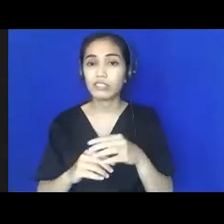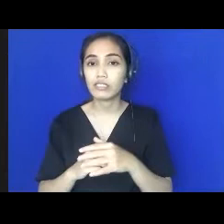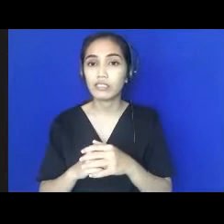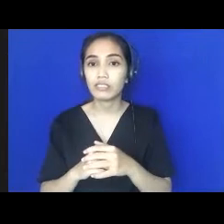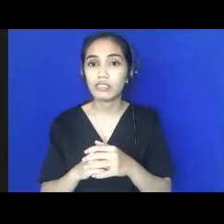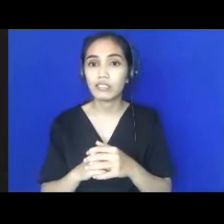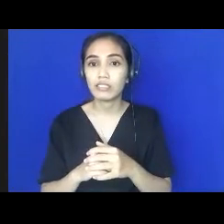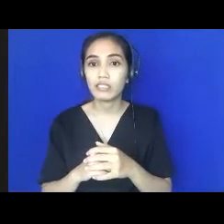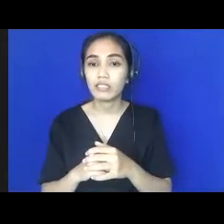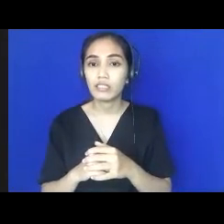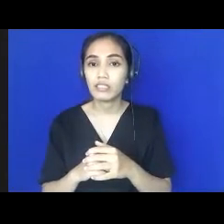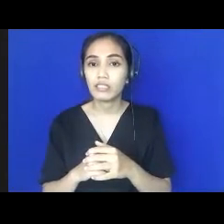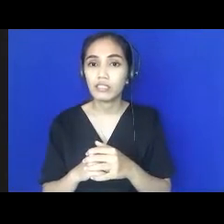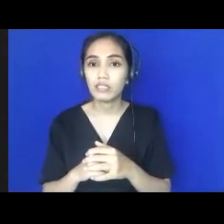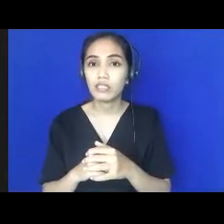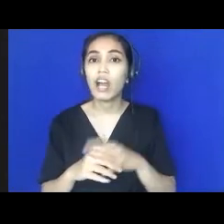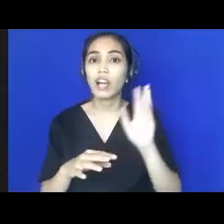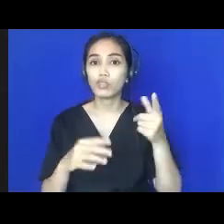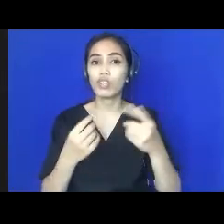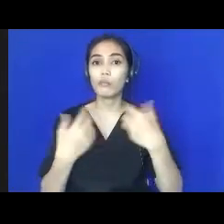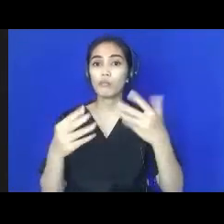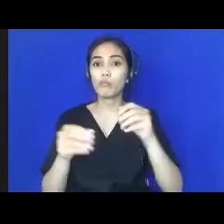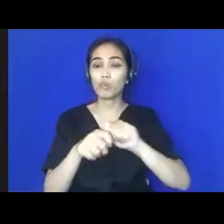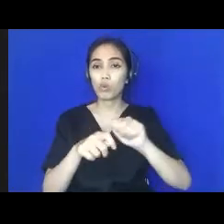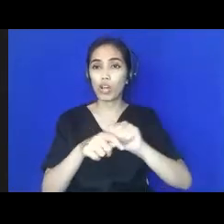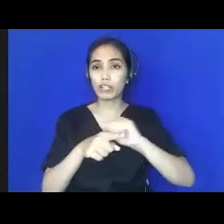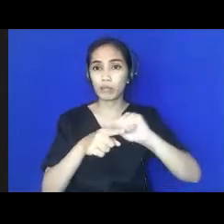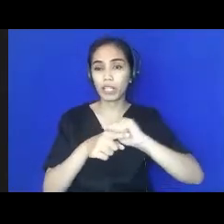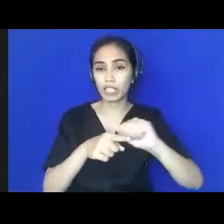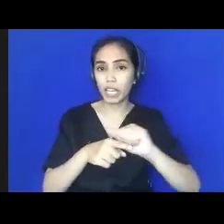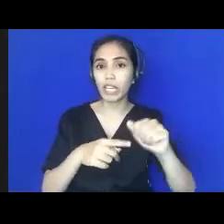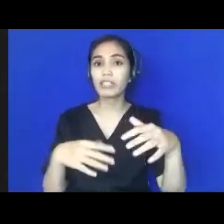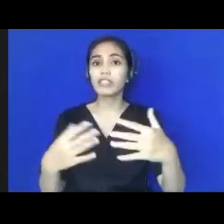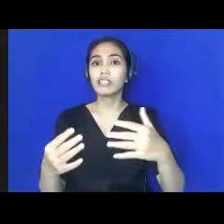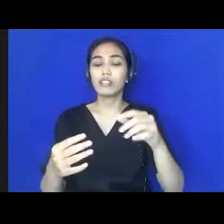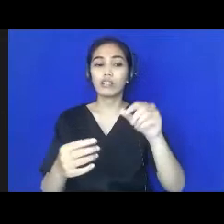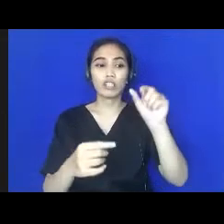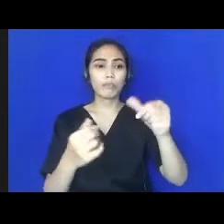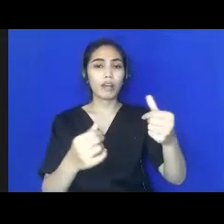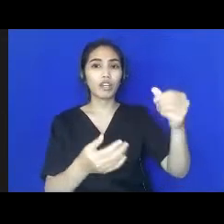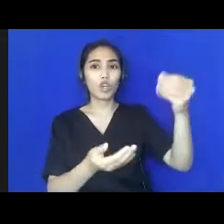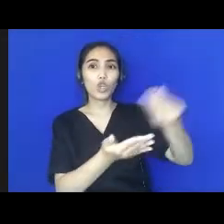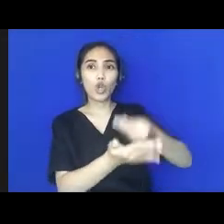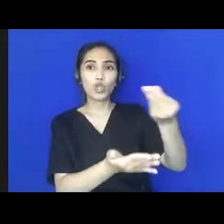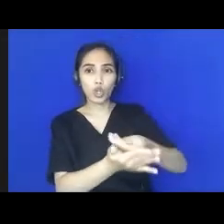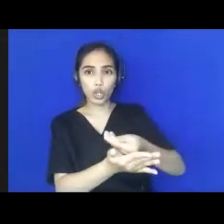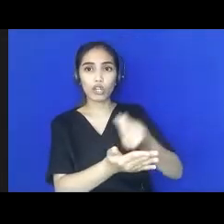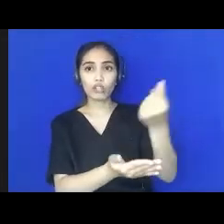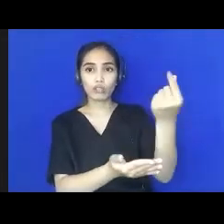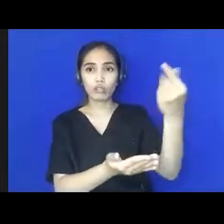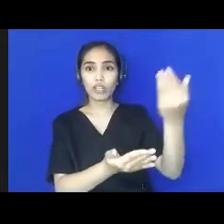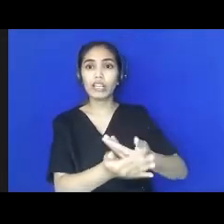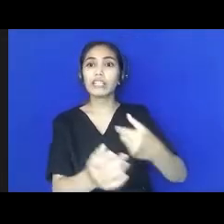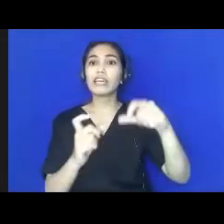ran workshops with the donors and using global learning from Save the Children